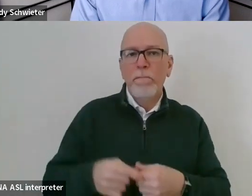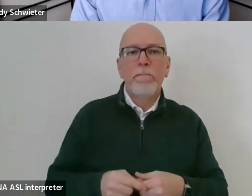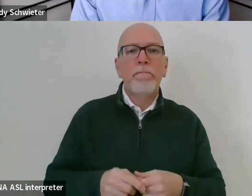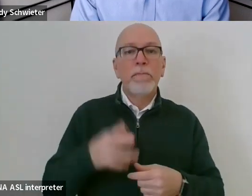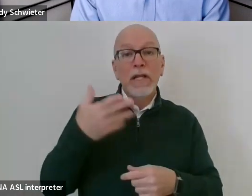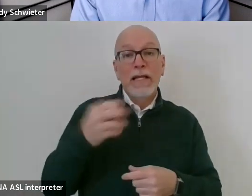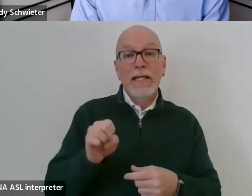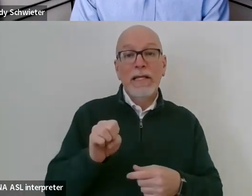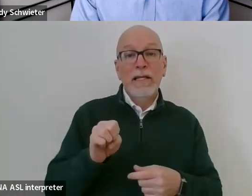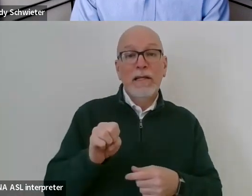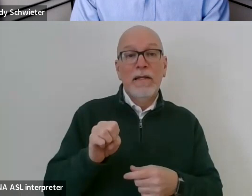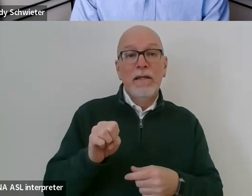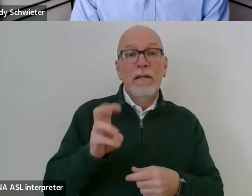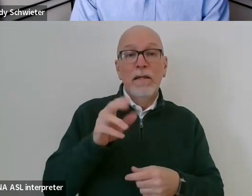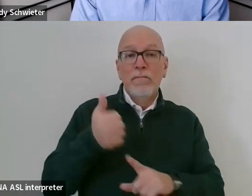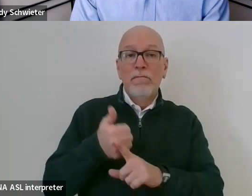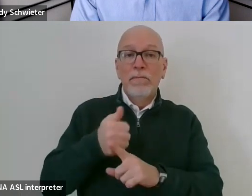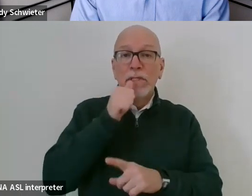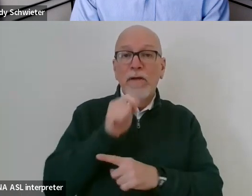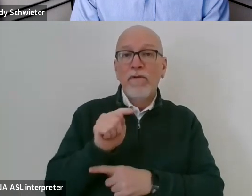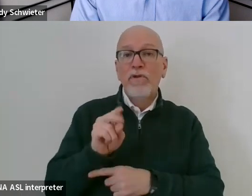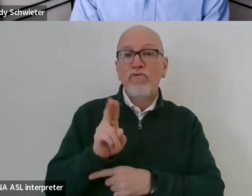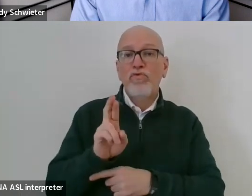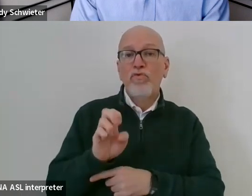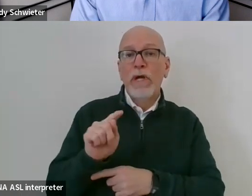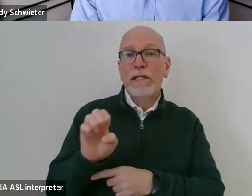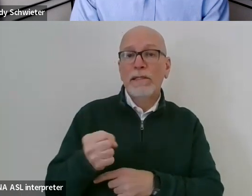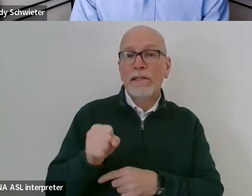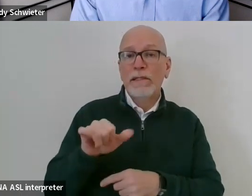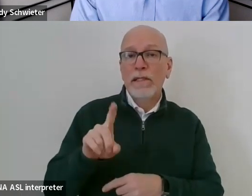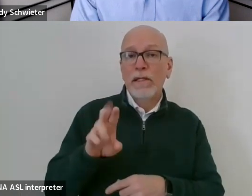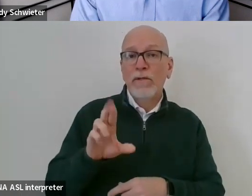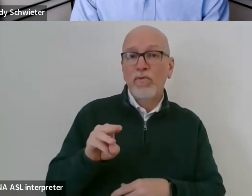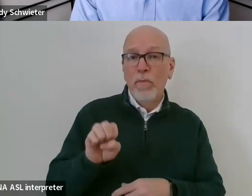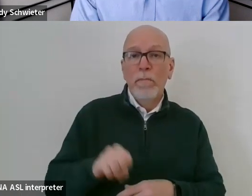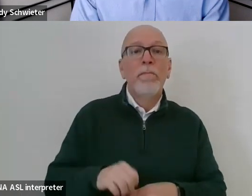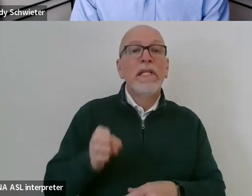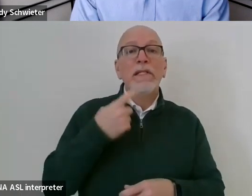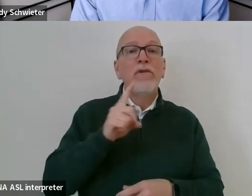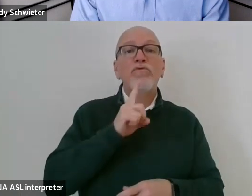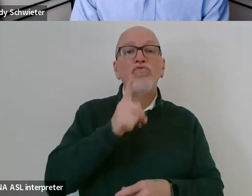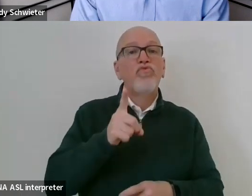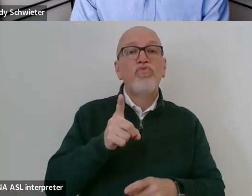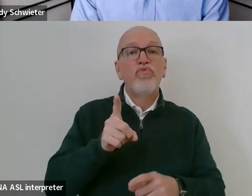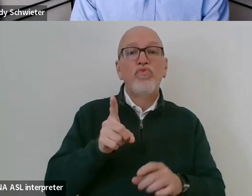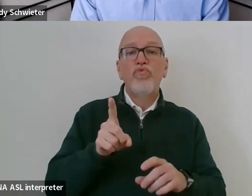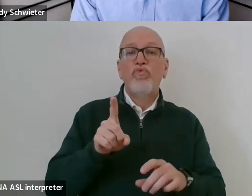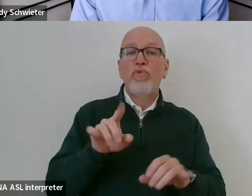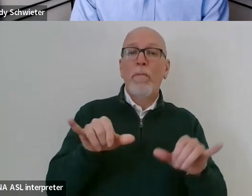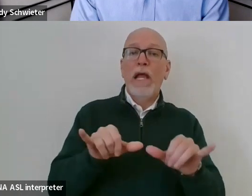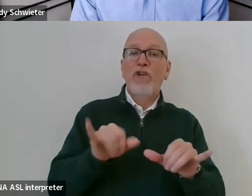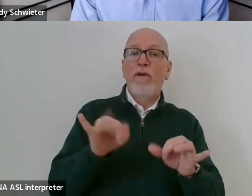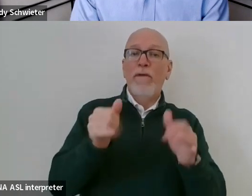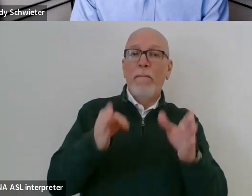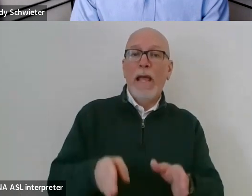And he was a sufferer of Tourette's syndrome. And he said that the true measure of a man,